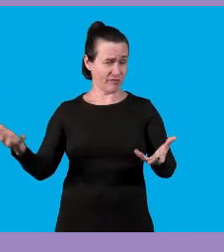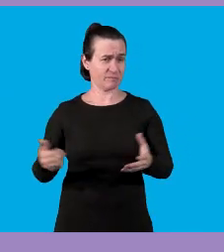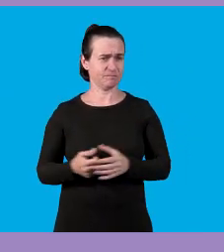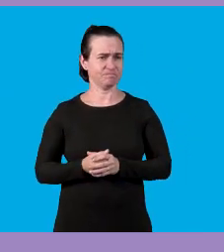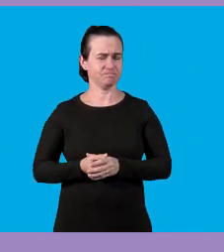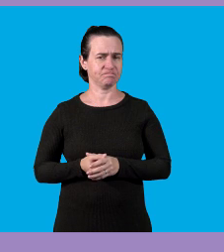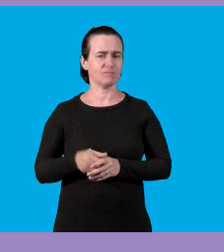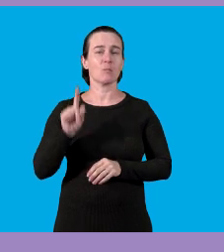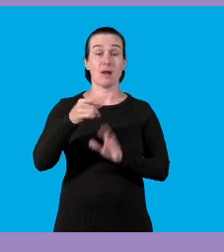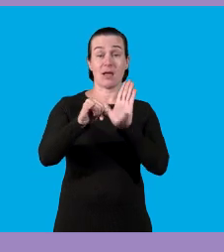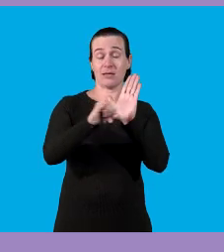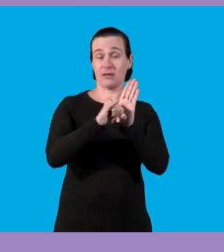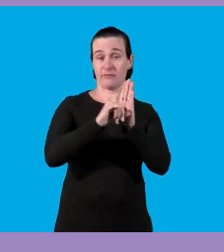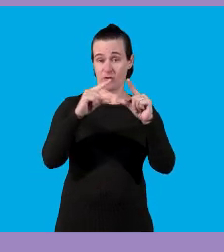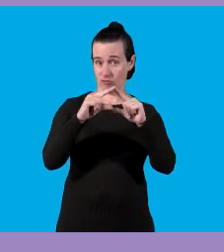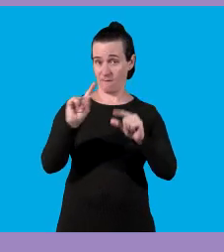ABC